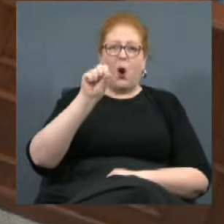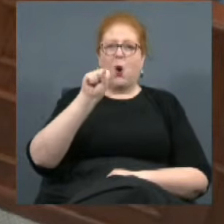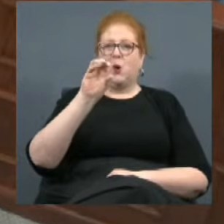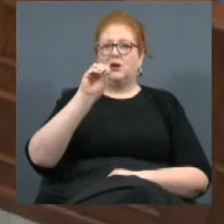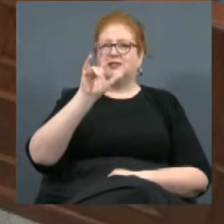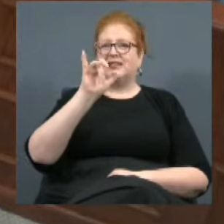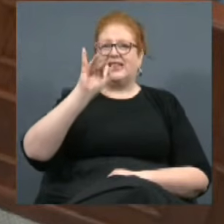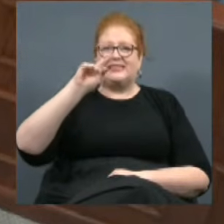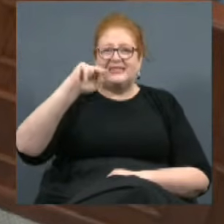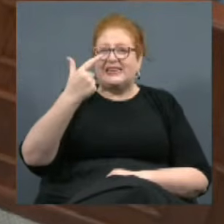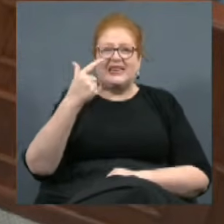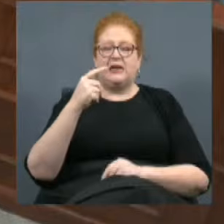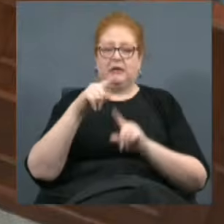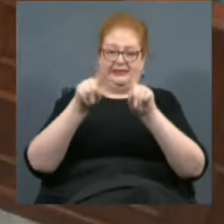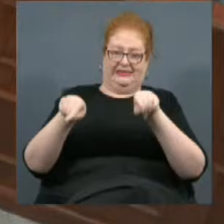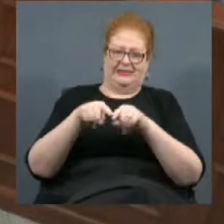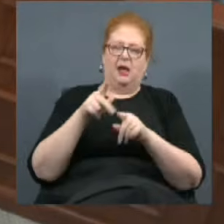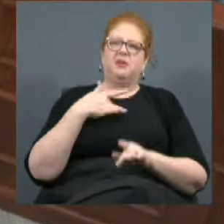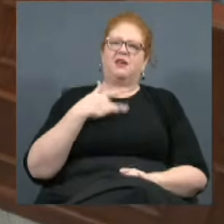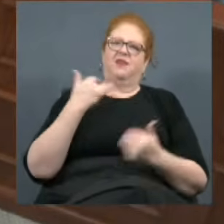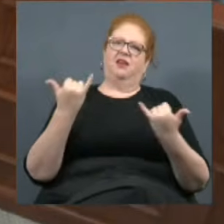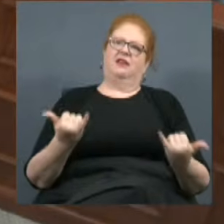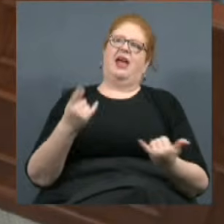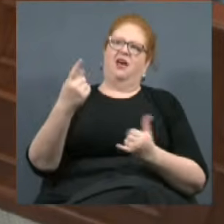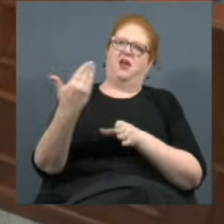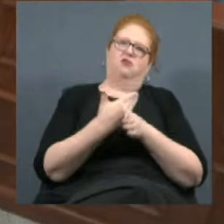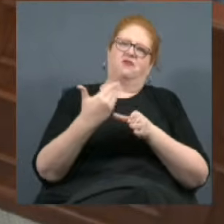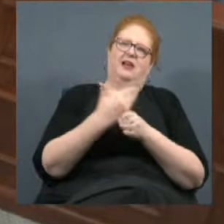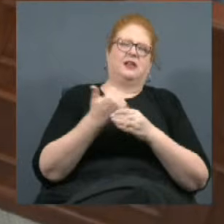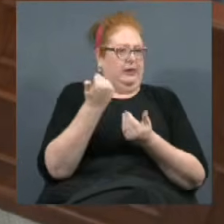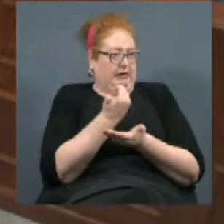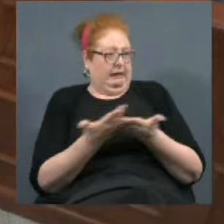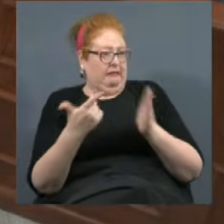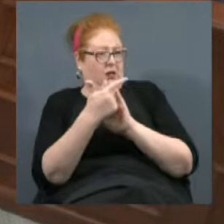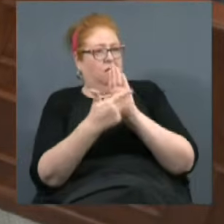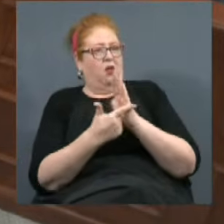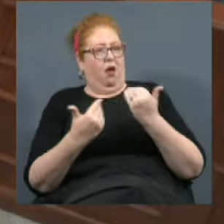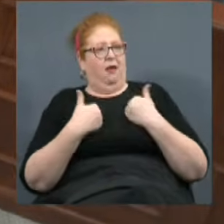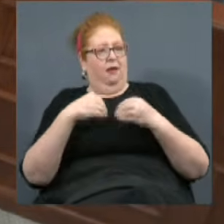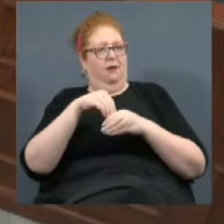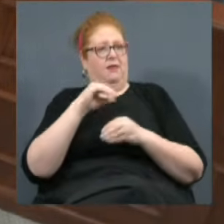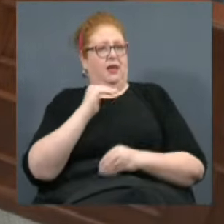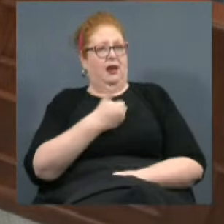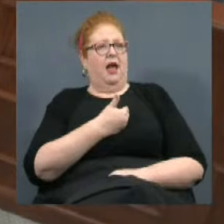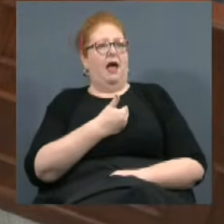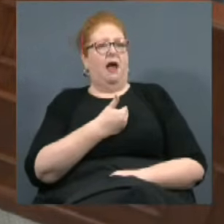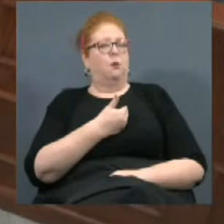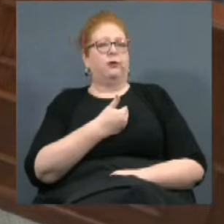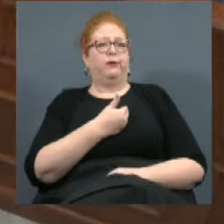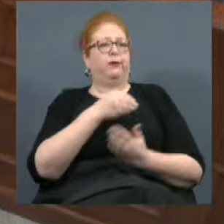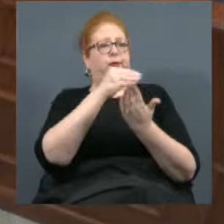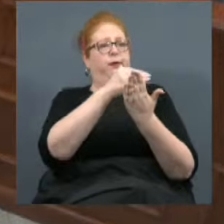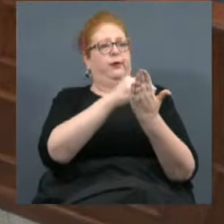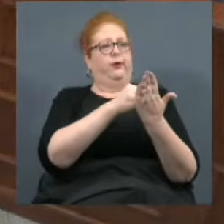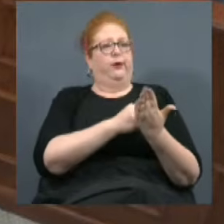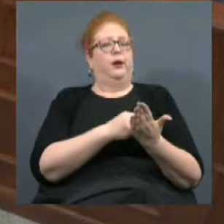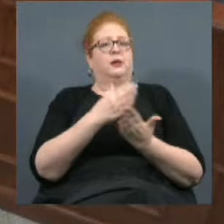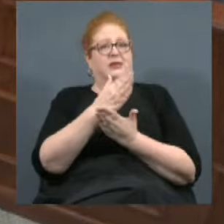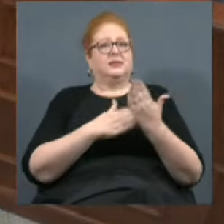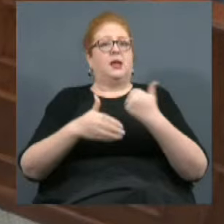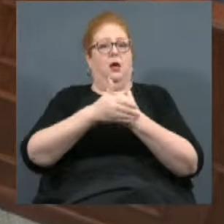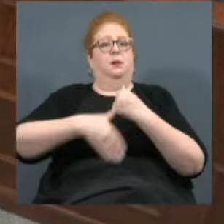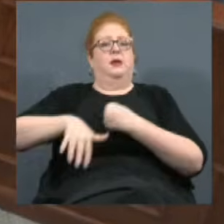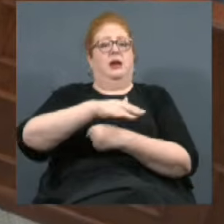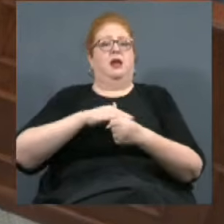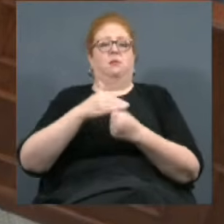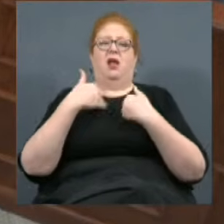being harassed. Is there anything on the books that would prevent this? I know in some neighborhoods, they have very clear signs, no soliciting,